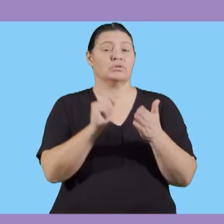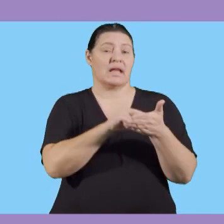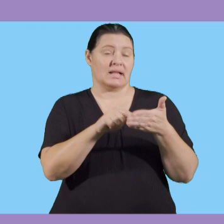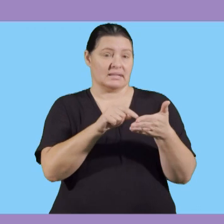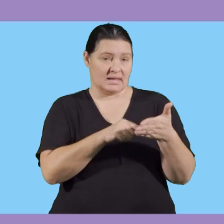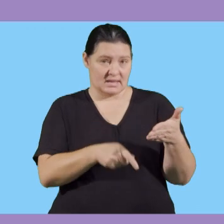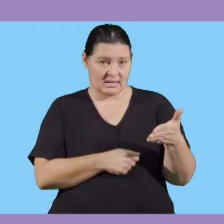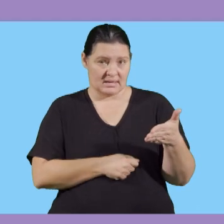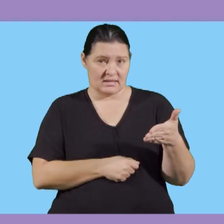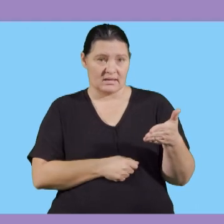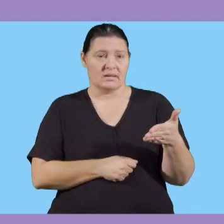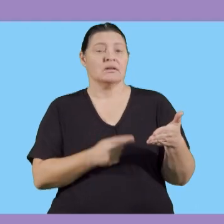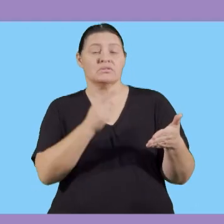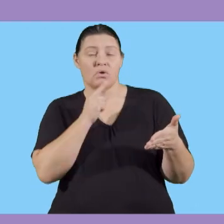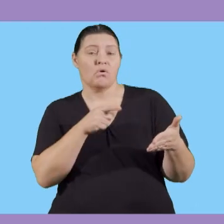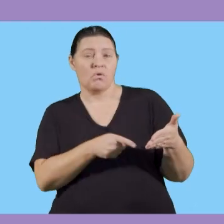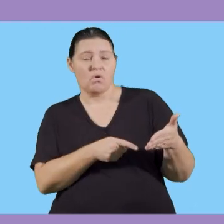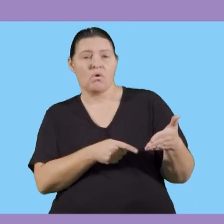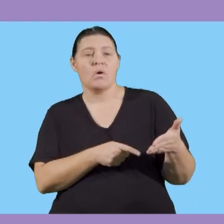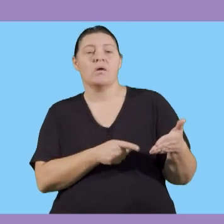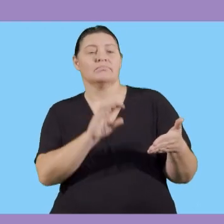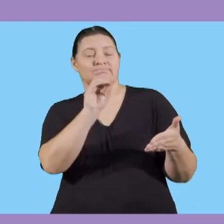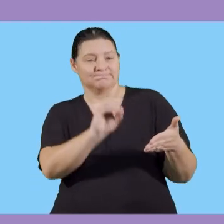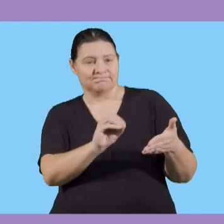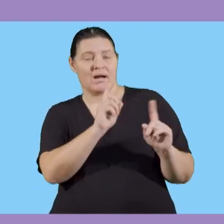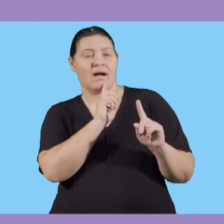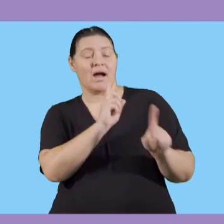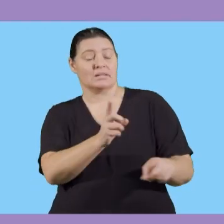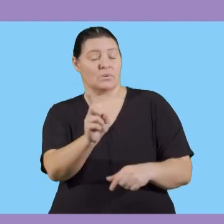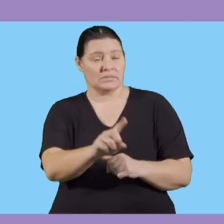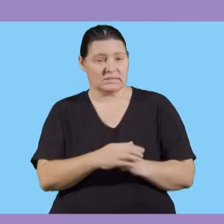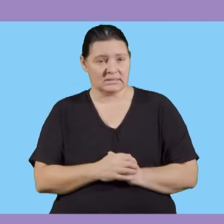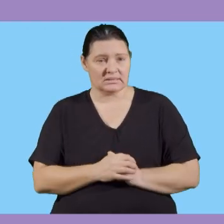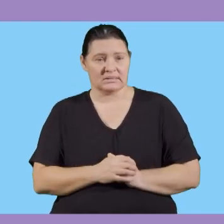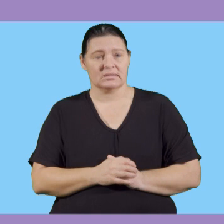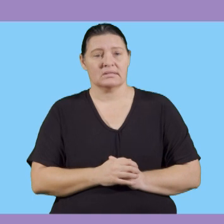calculator exactly the way it is, then you are going to get an answer of